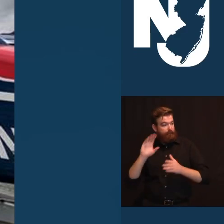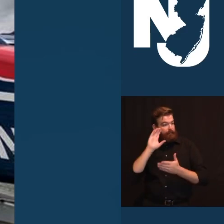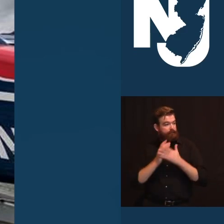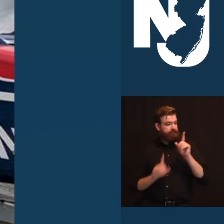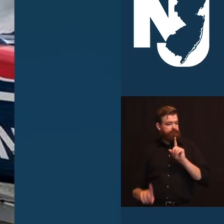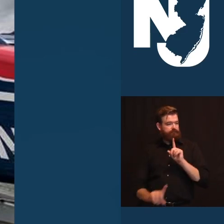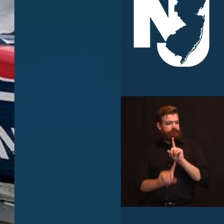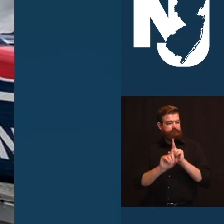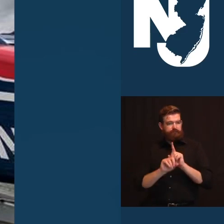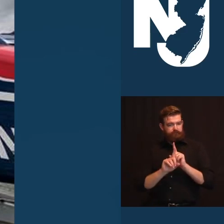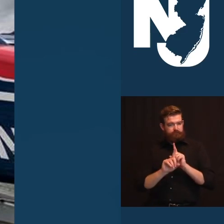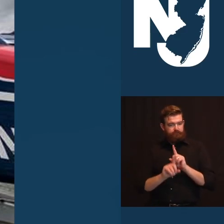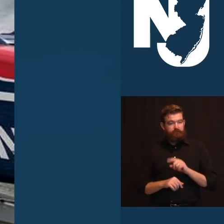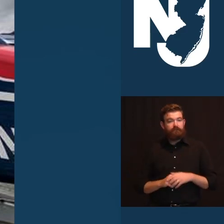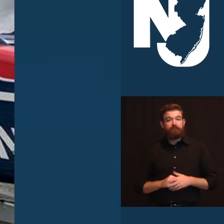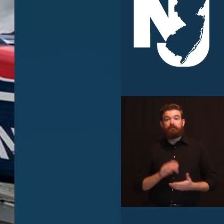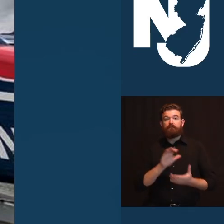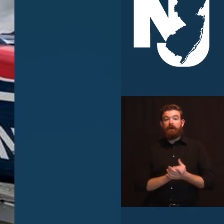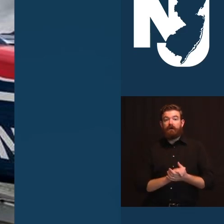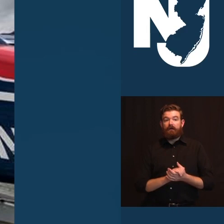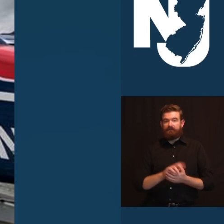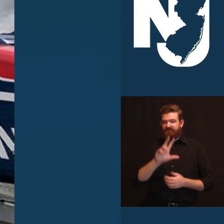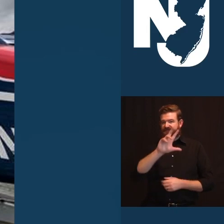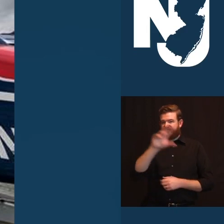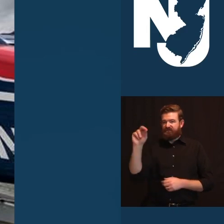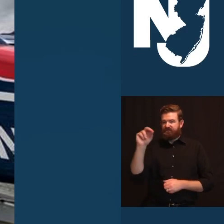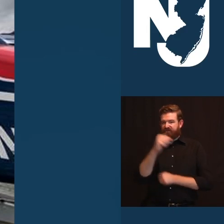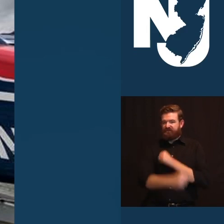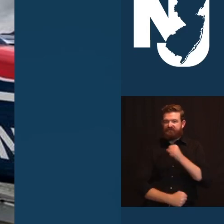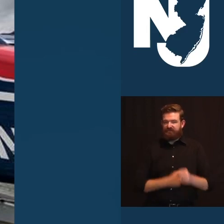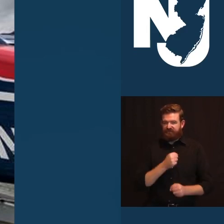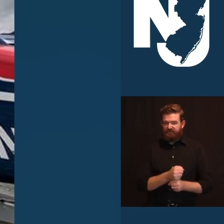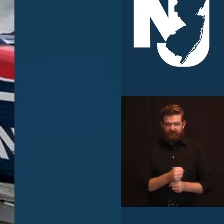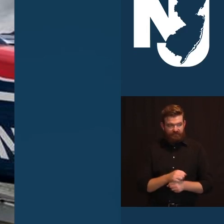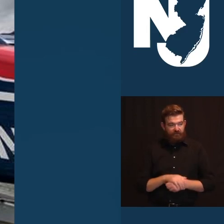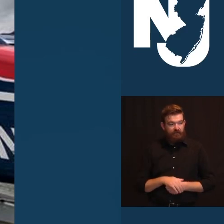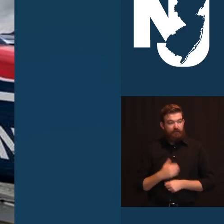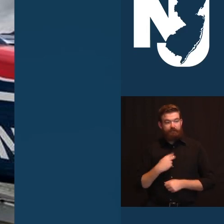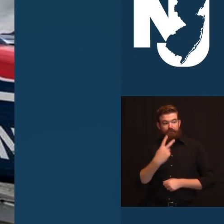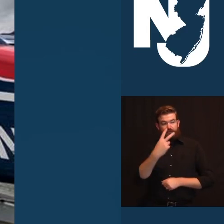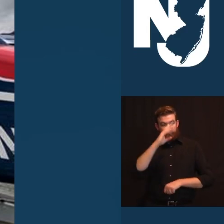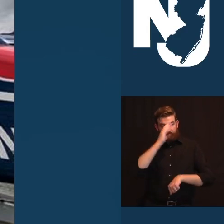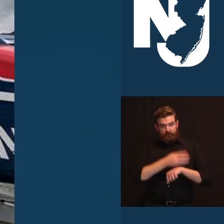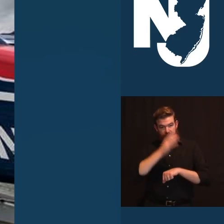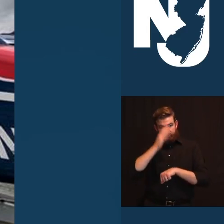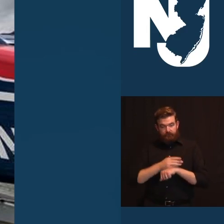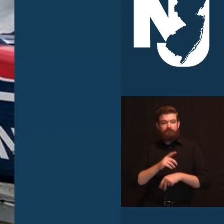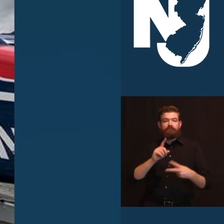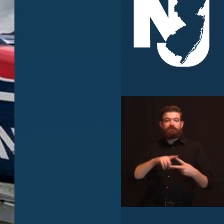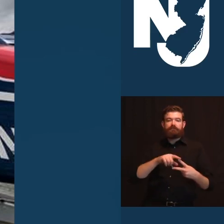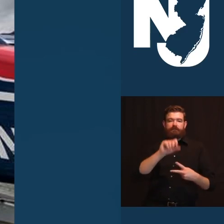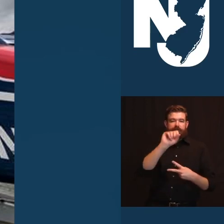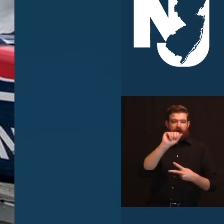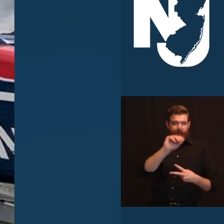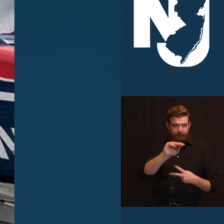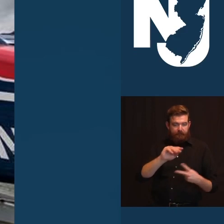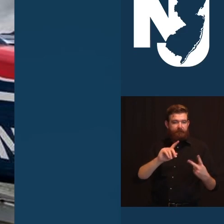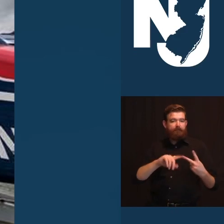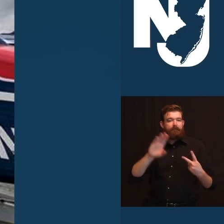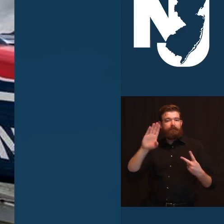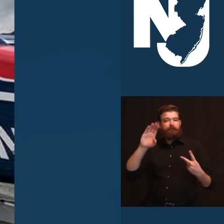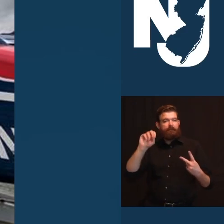for 30 years. He also leaves behind his 2 guys pictured there, his sons Sam and Ben, as well as his mother Merrill,